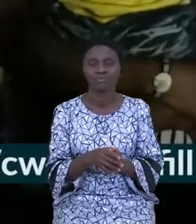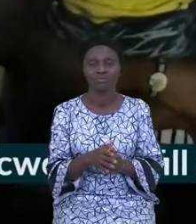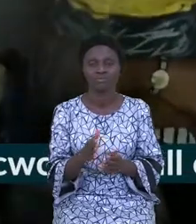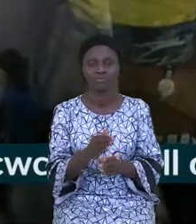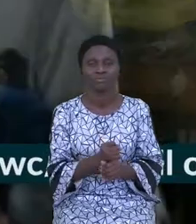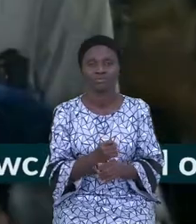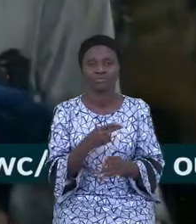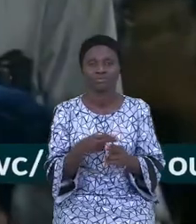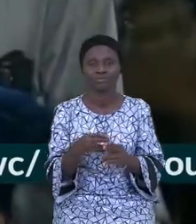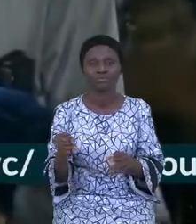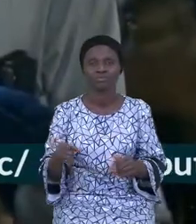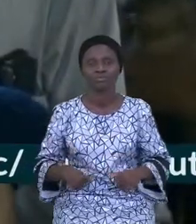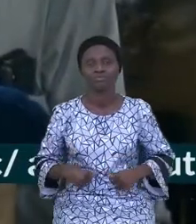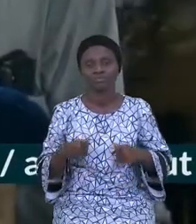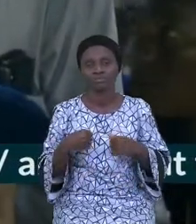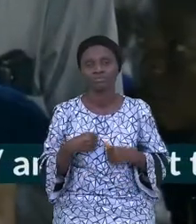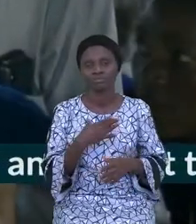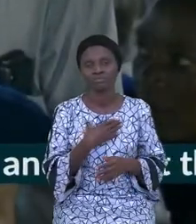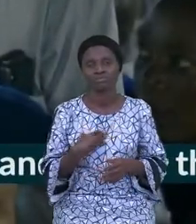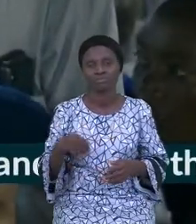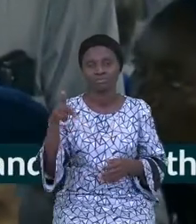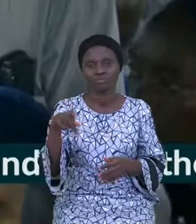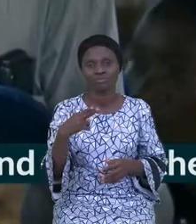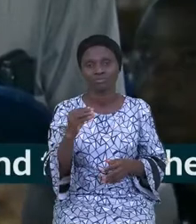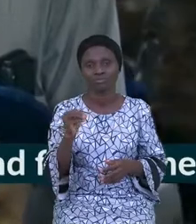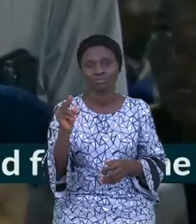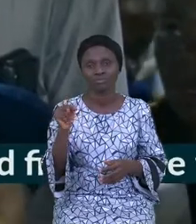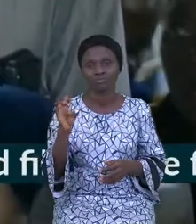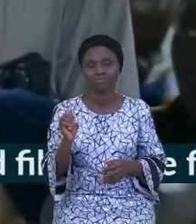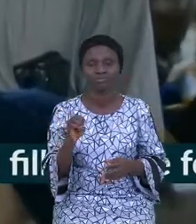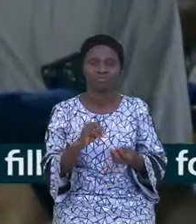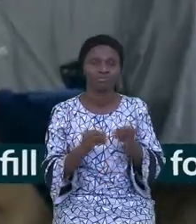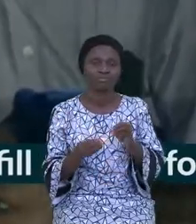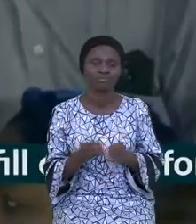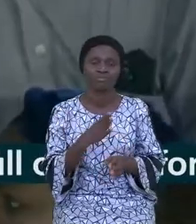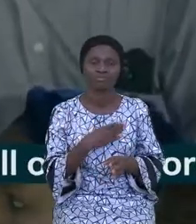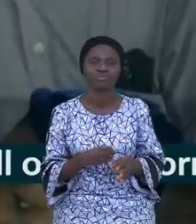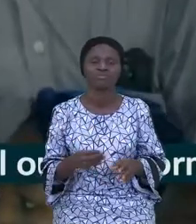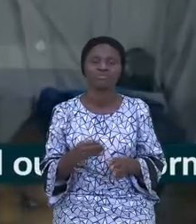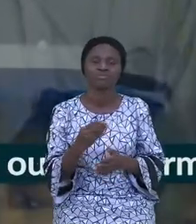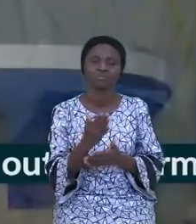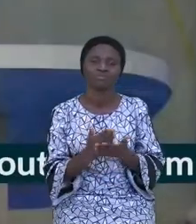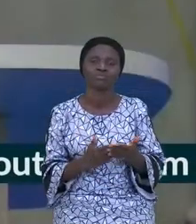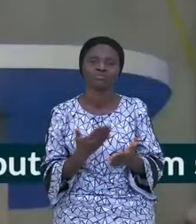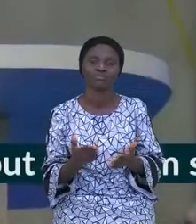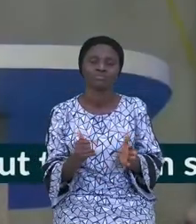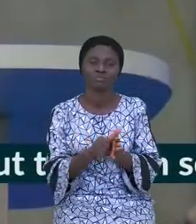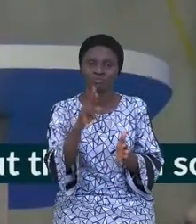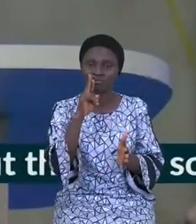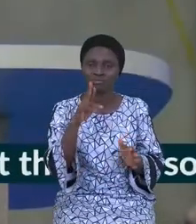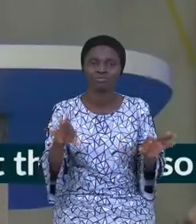number, and some few details that are needed. It's so good for you to be